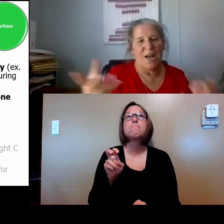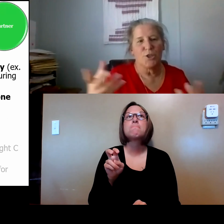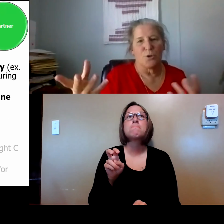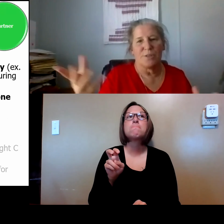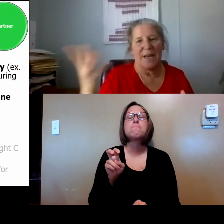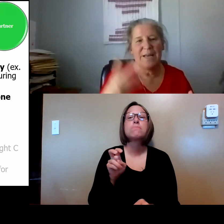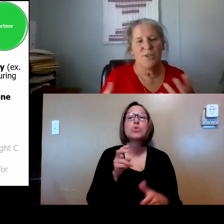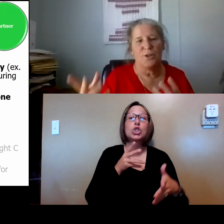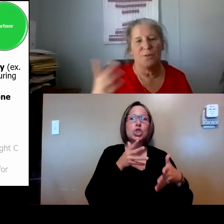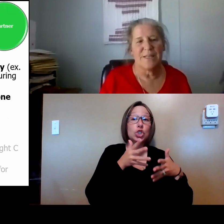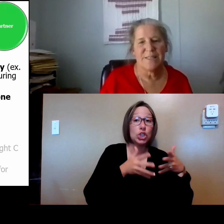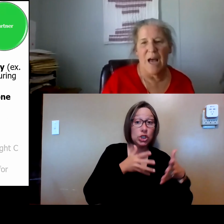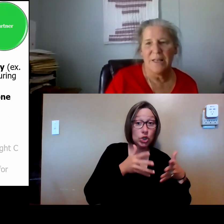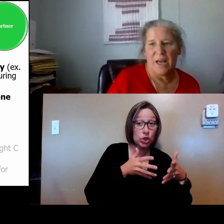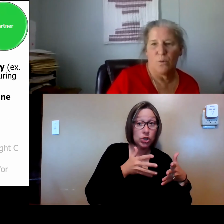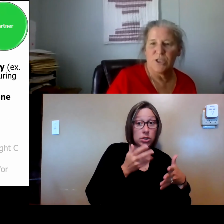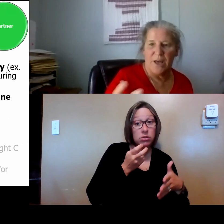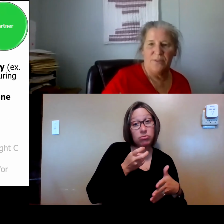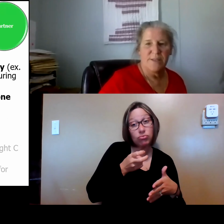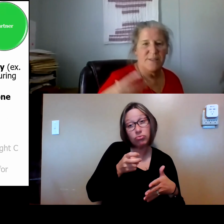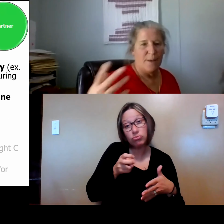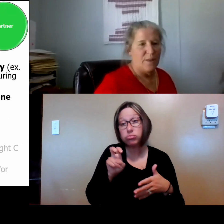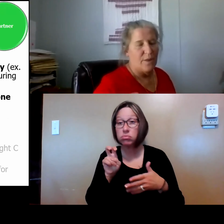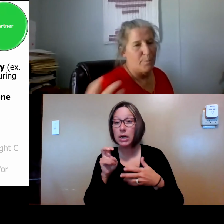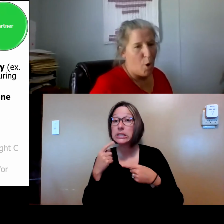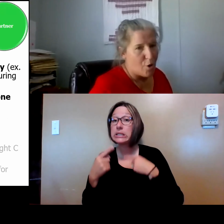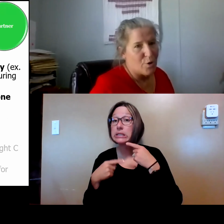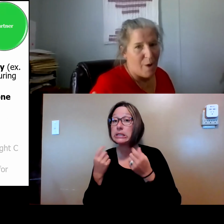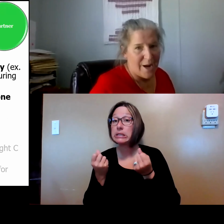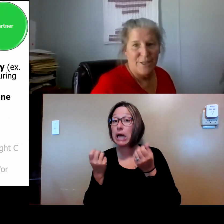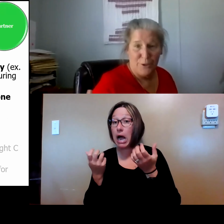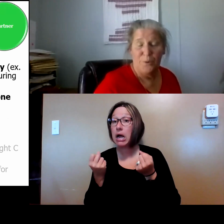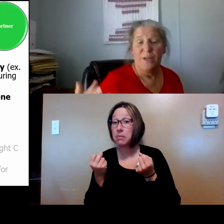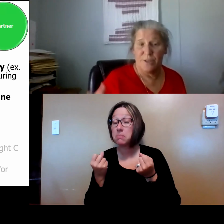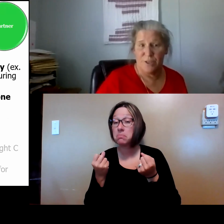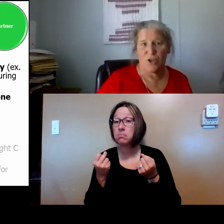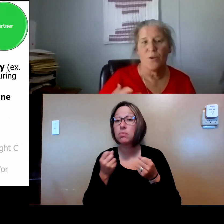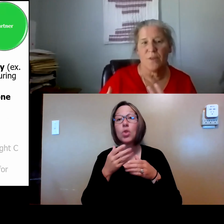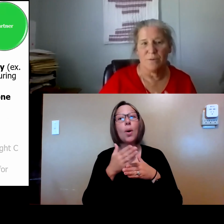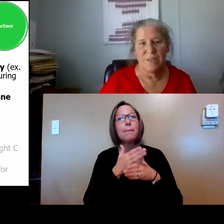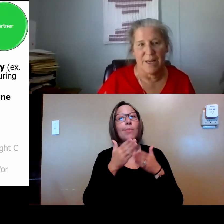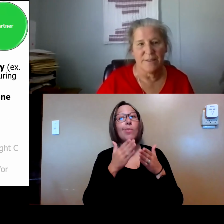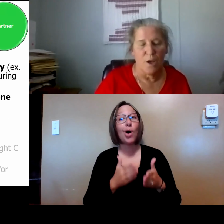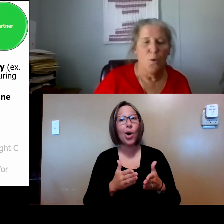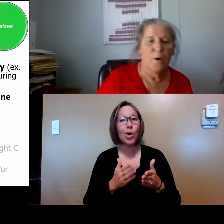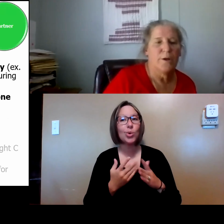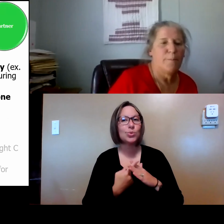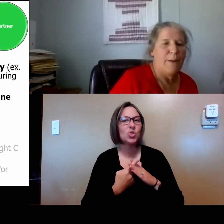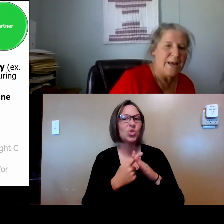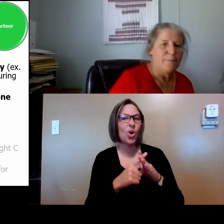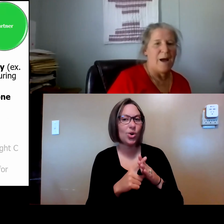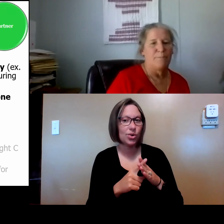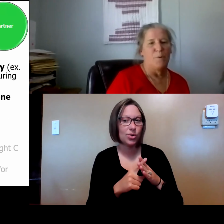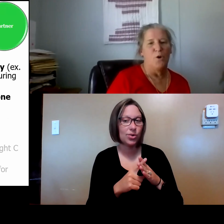using gestures into using sign language. And this is something that the partner might do to start those things, we're going